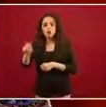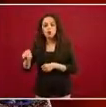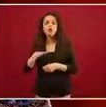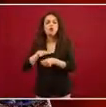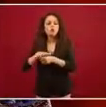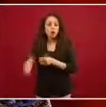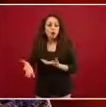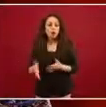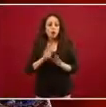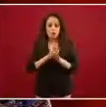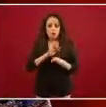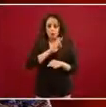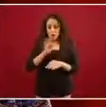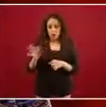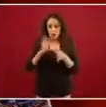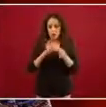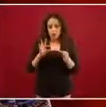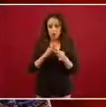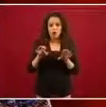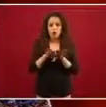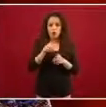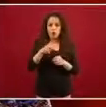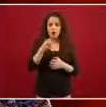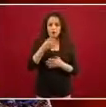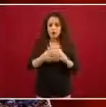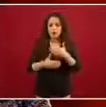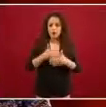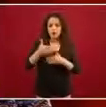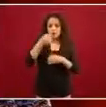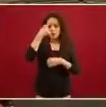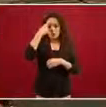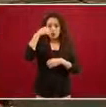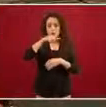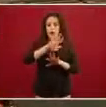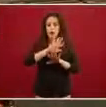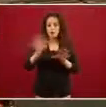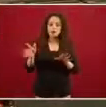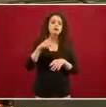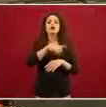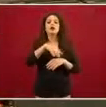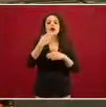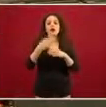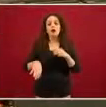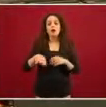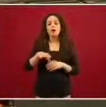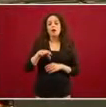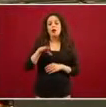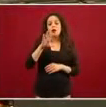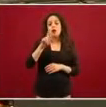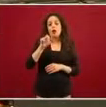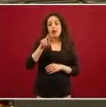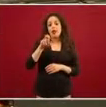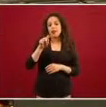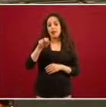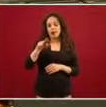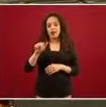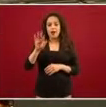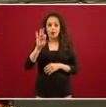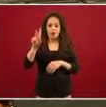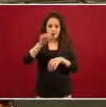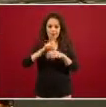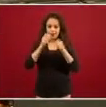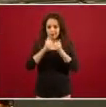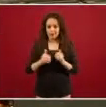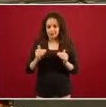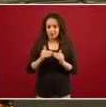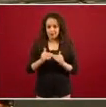And you go into further detail about this? Yes. Well, it is not